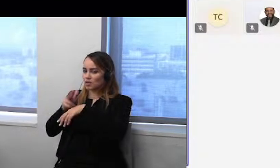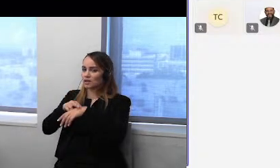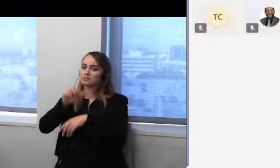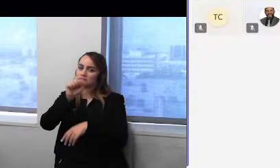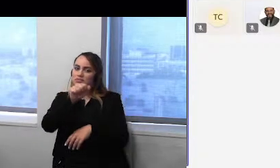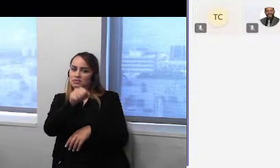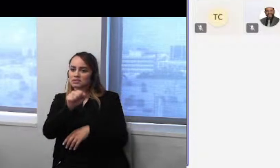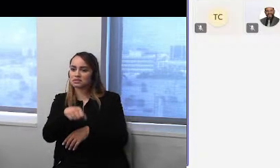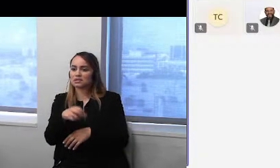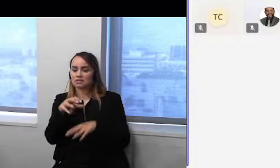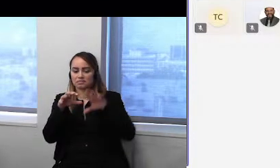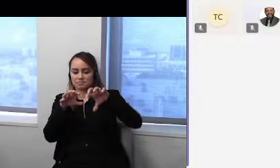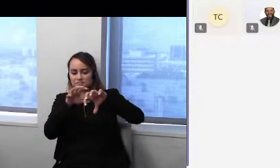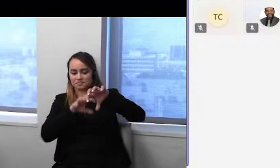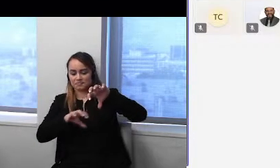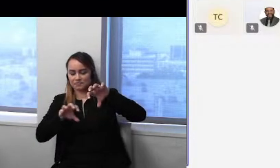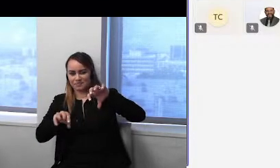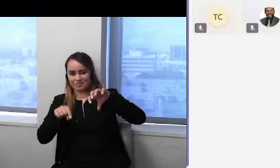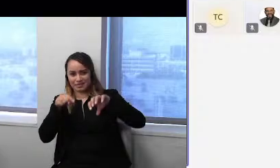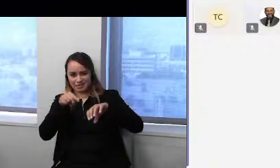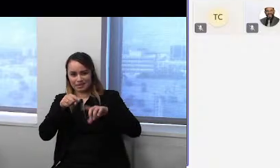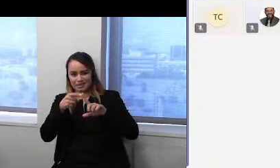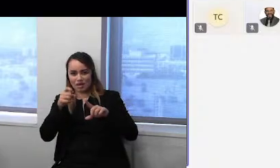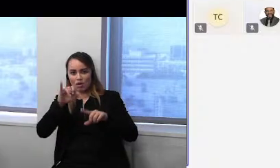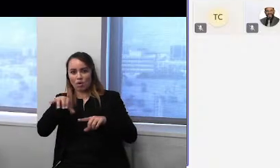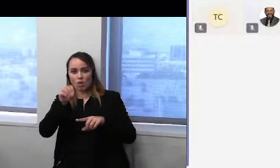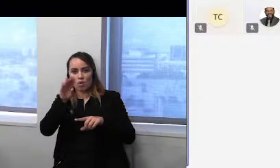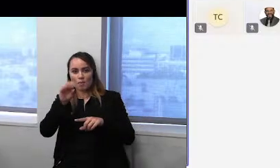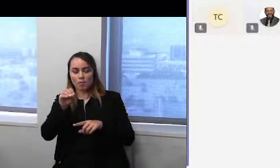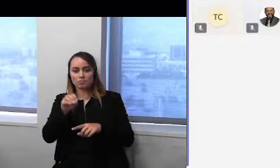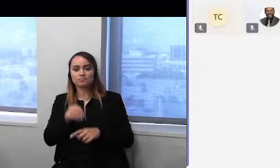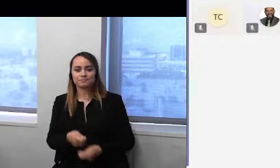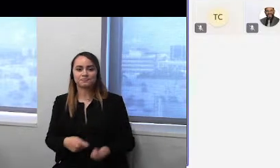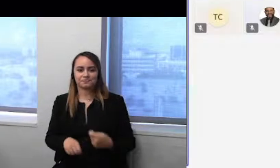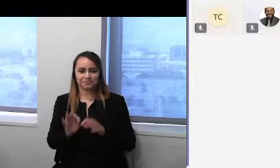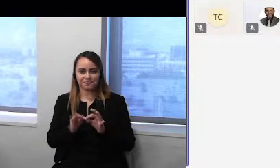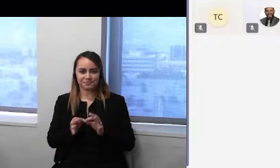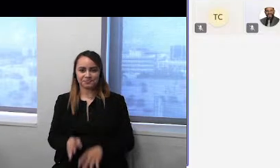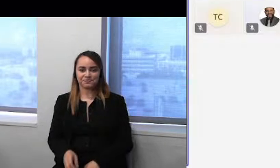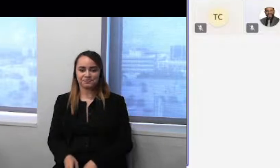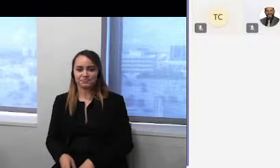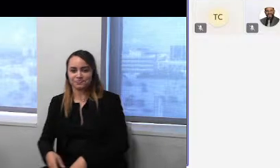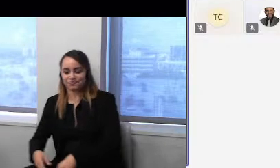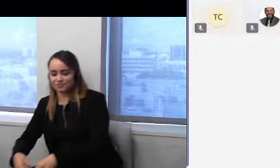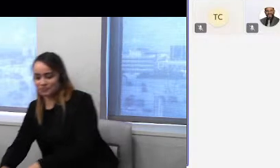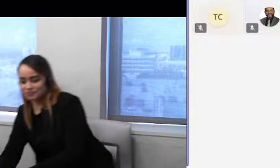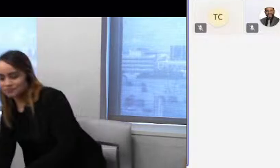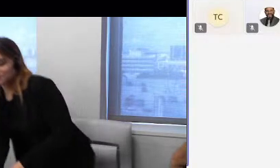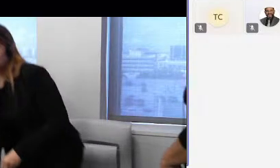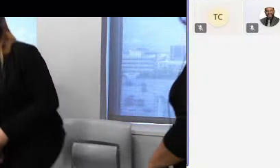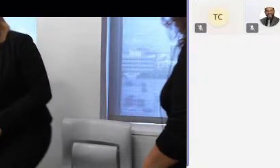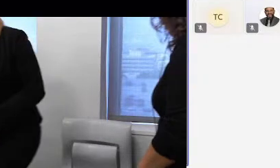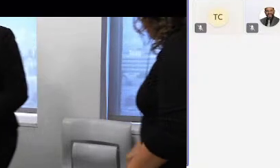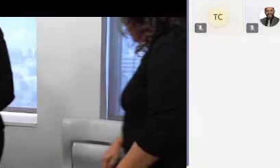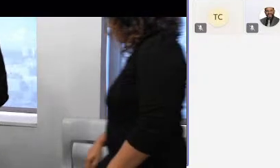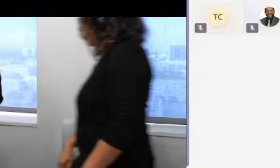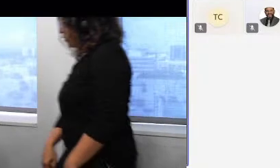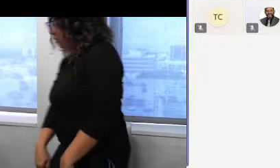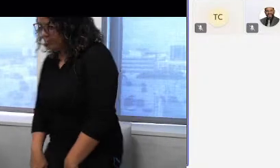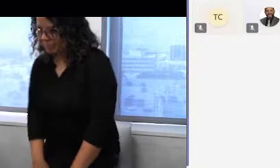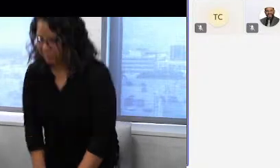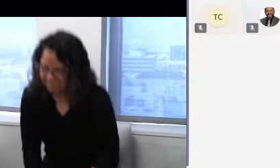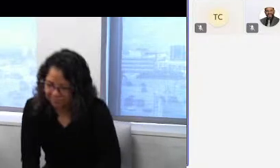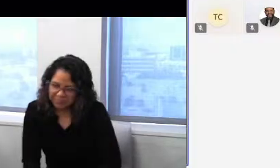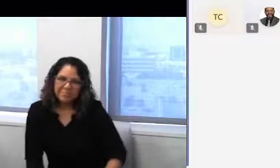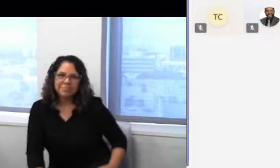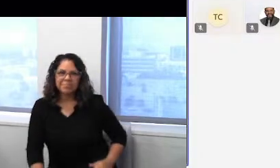substation. And is LUMA currently reconstructing it or relocating it outside